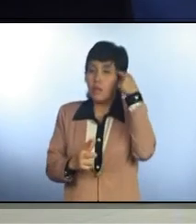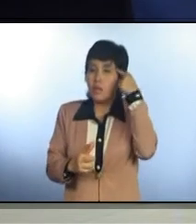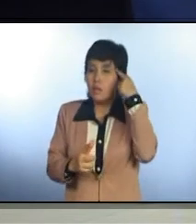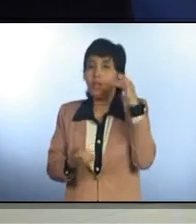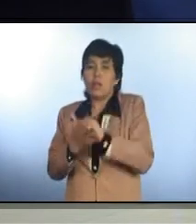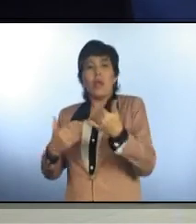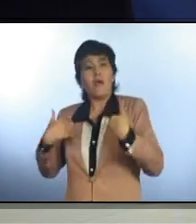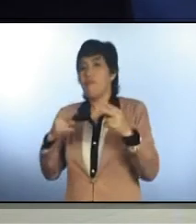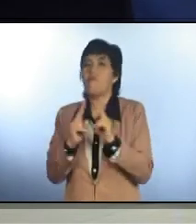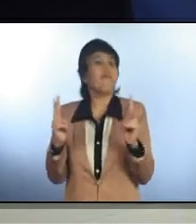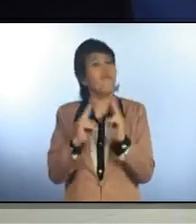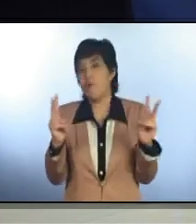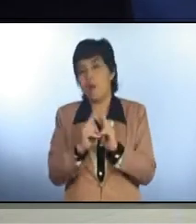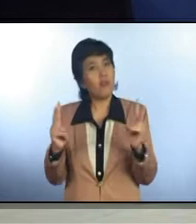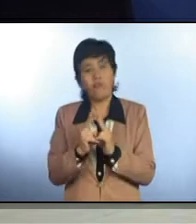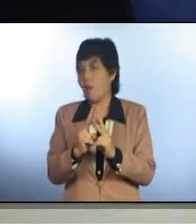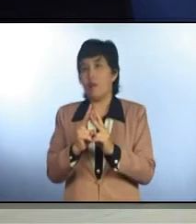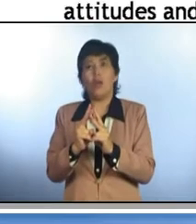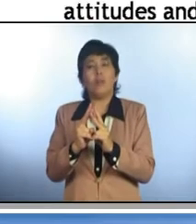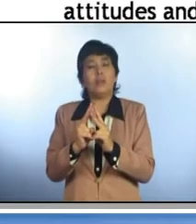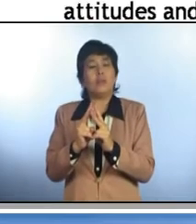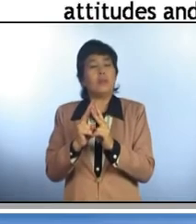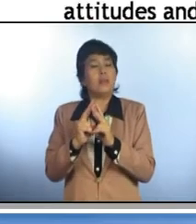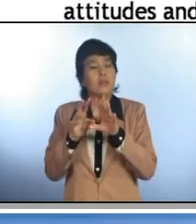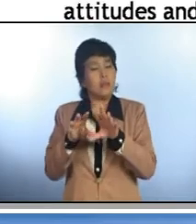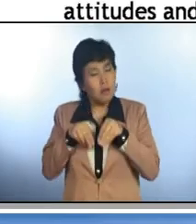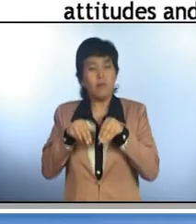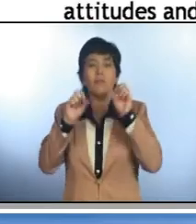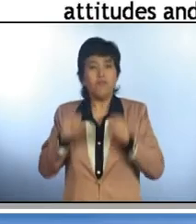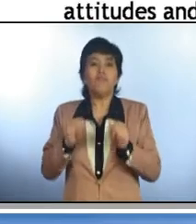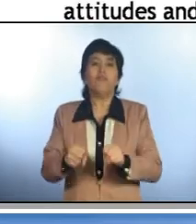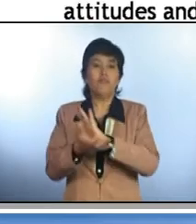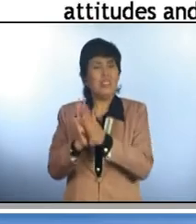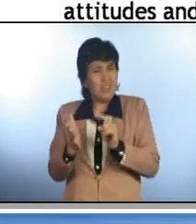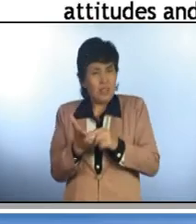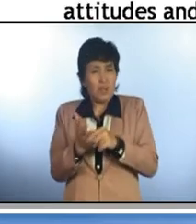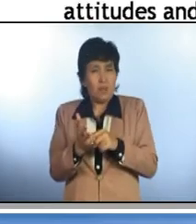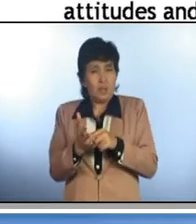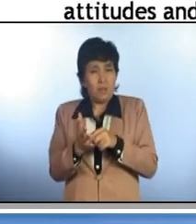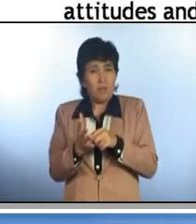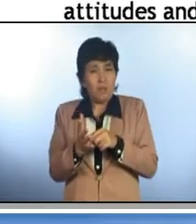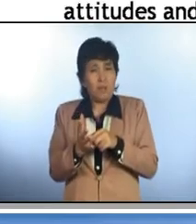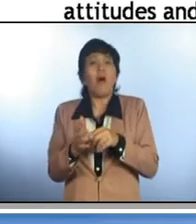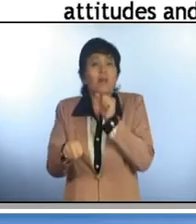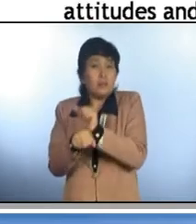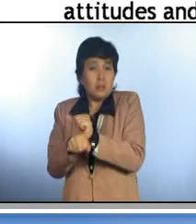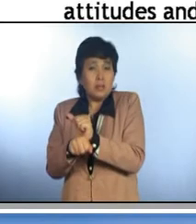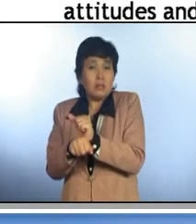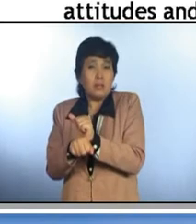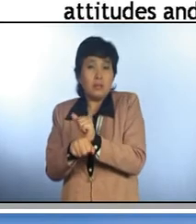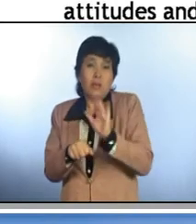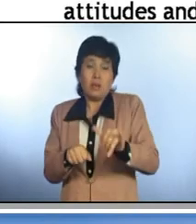have, it's very absurd. Yeah? And also sometimes the professions that you do require